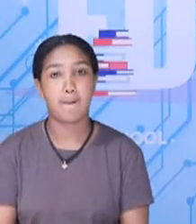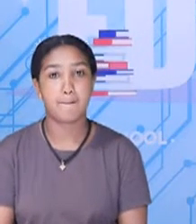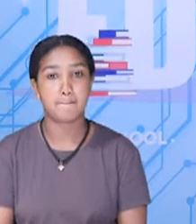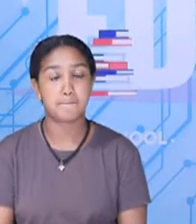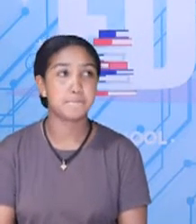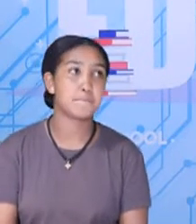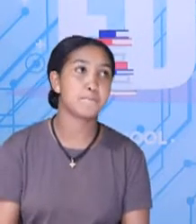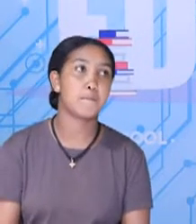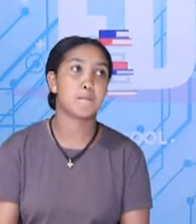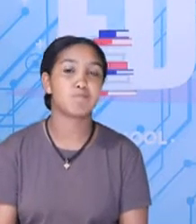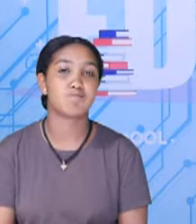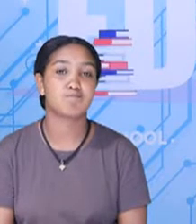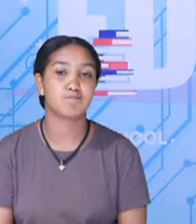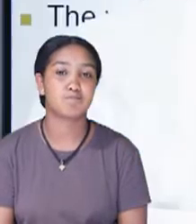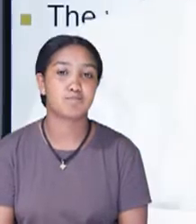methane,